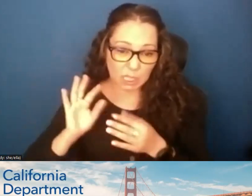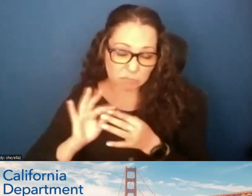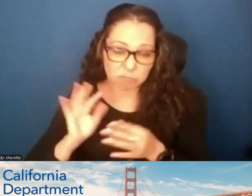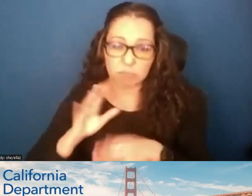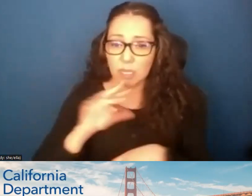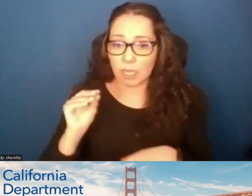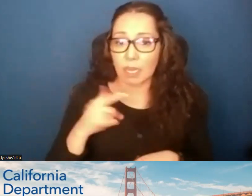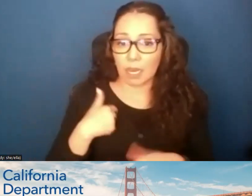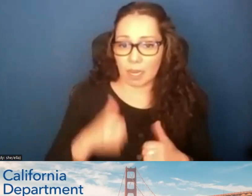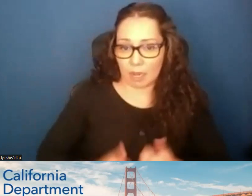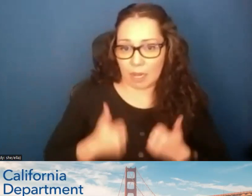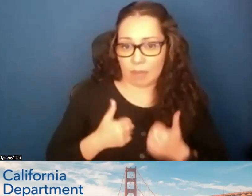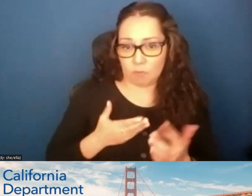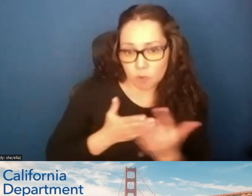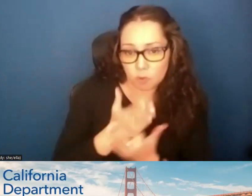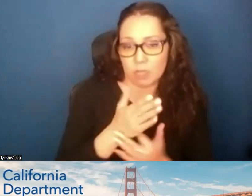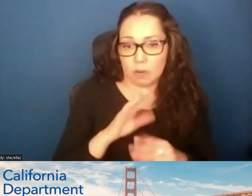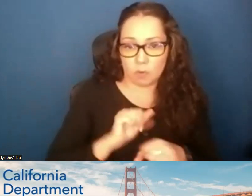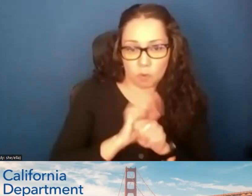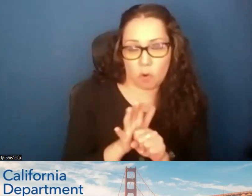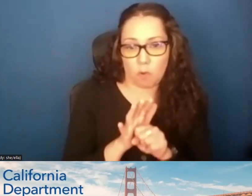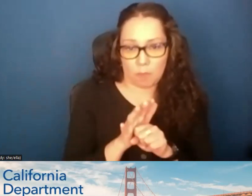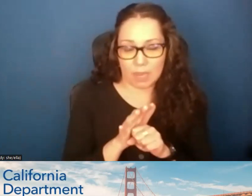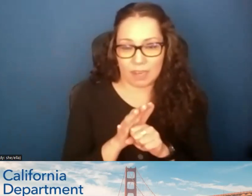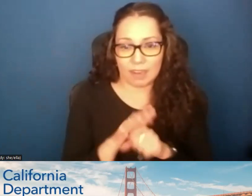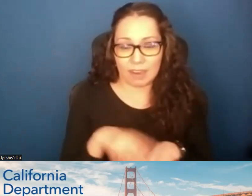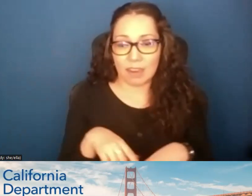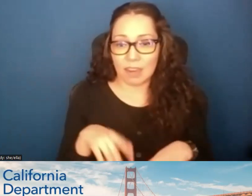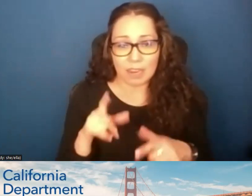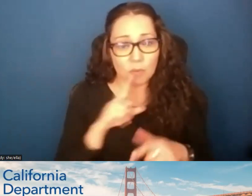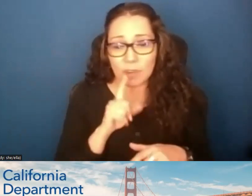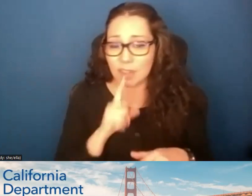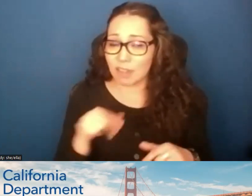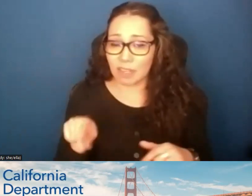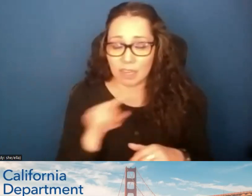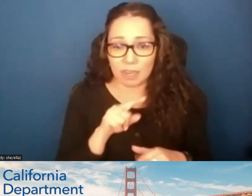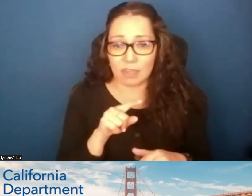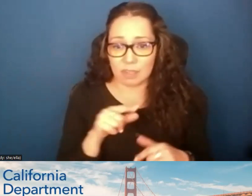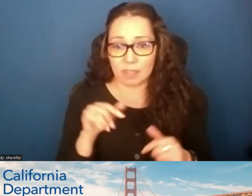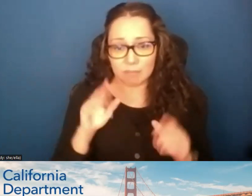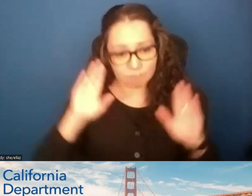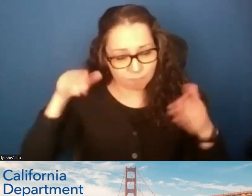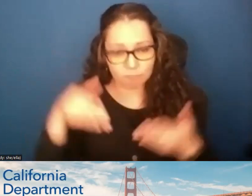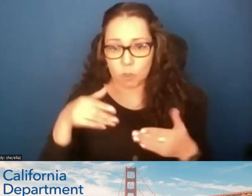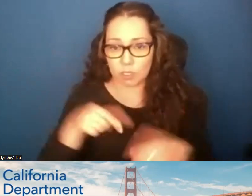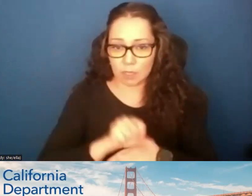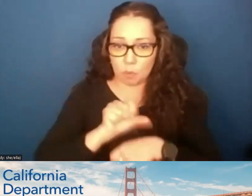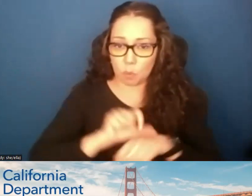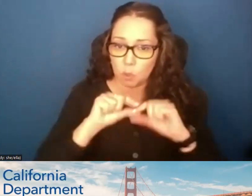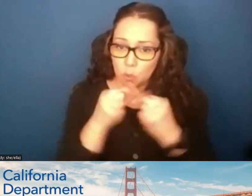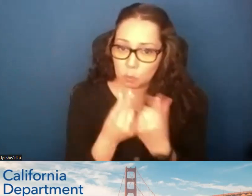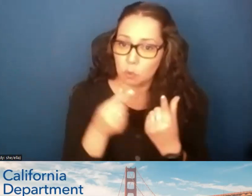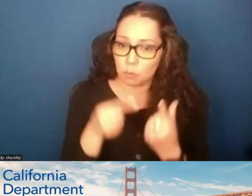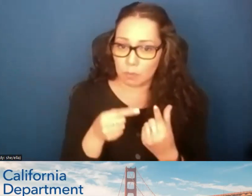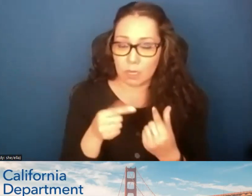in a facility during the COVID pandemic. Your testimony is really at the heart of what this workgroup is attempting to accomplish.